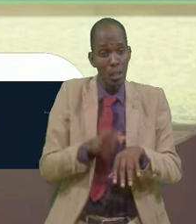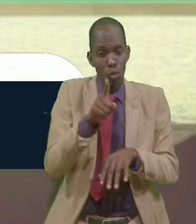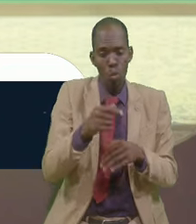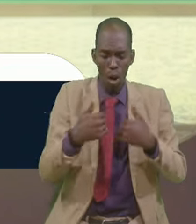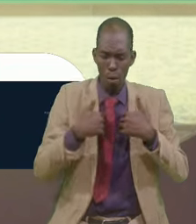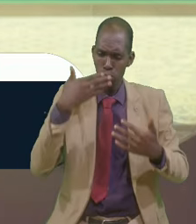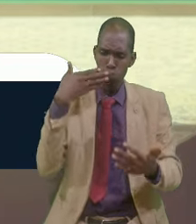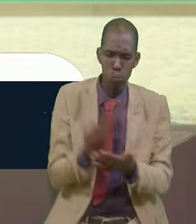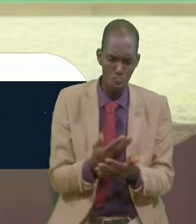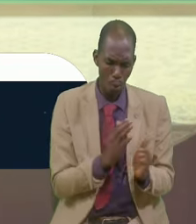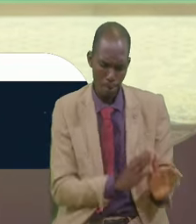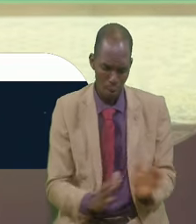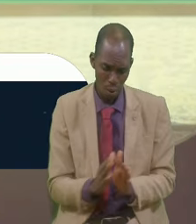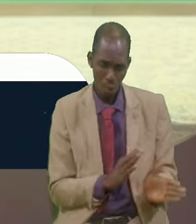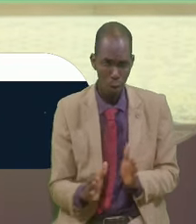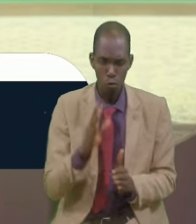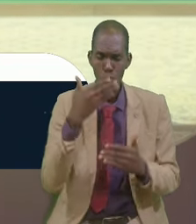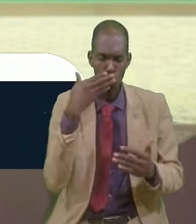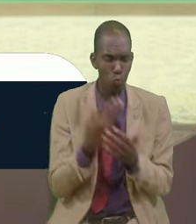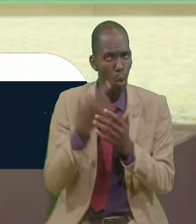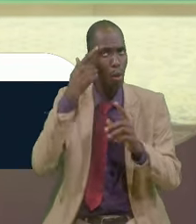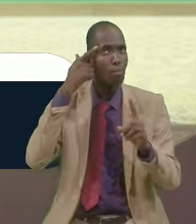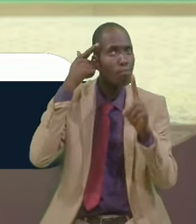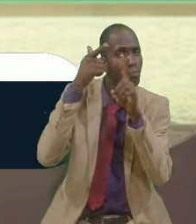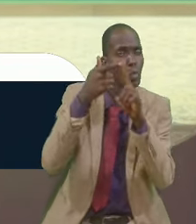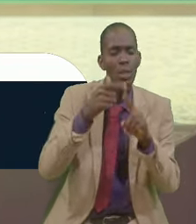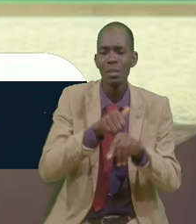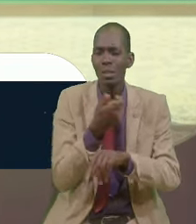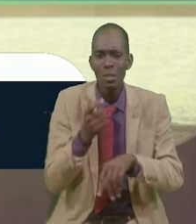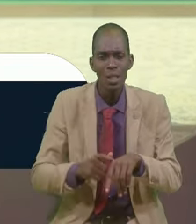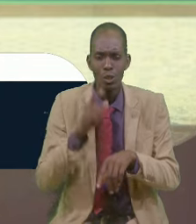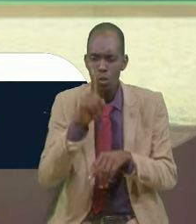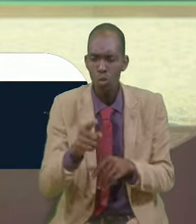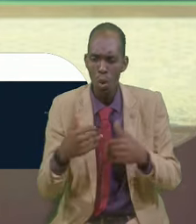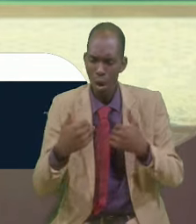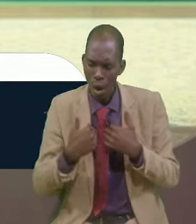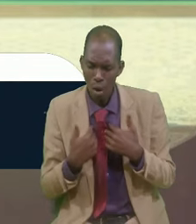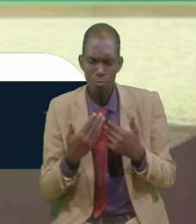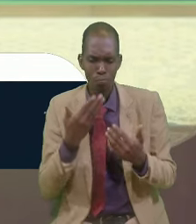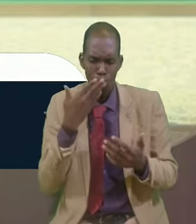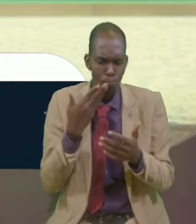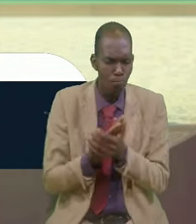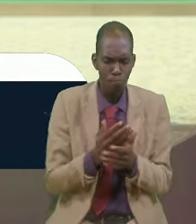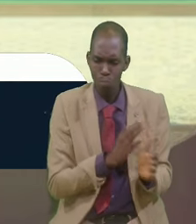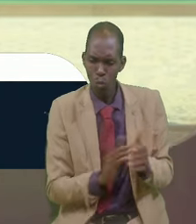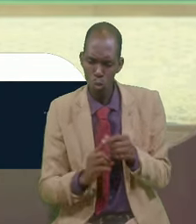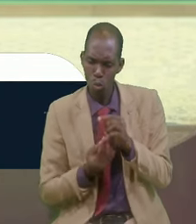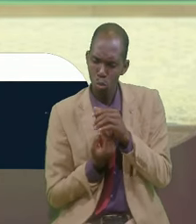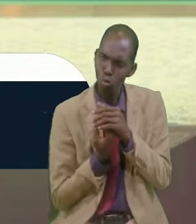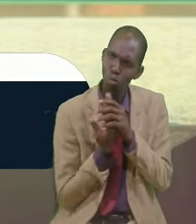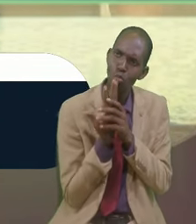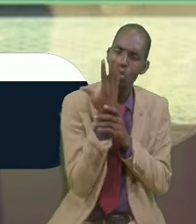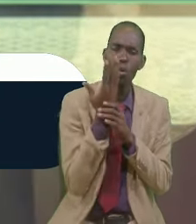you set your goal, anytime you want to raise the platform of your achievement